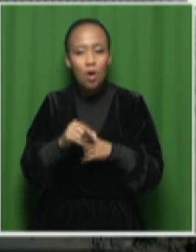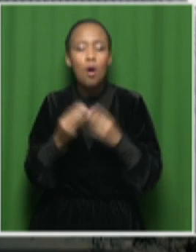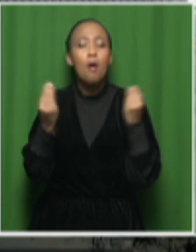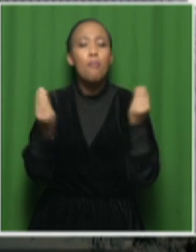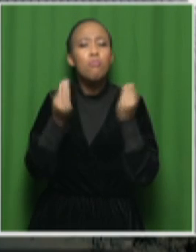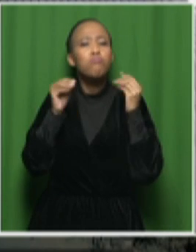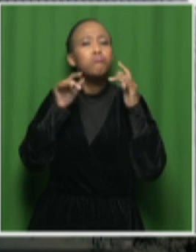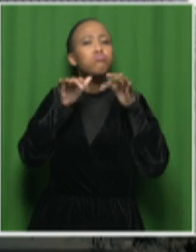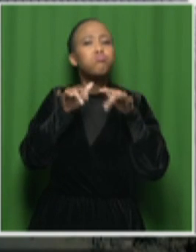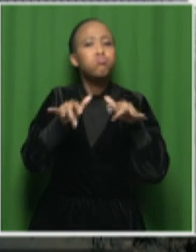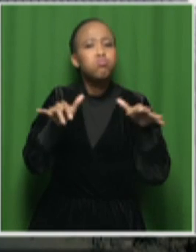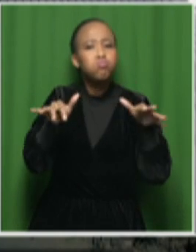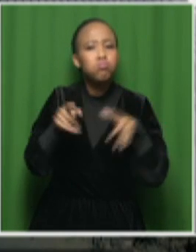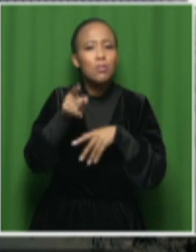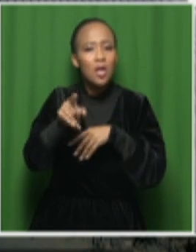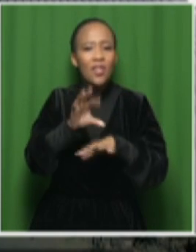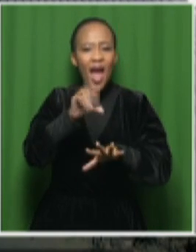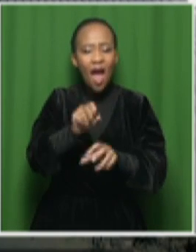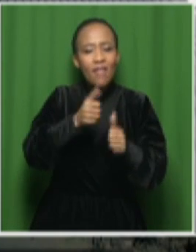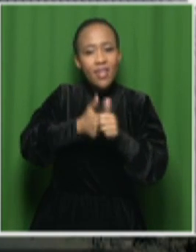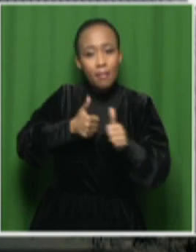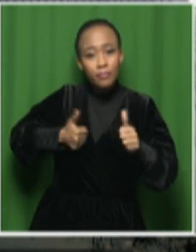gaps in our democratic politics.